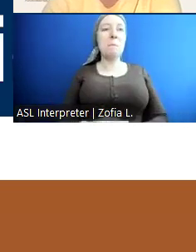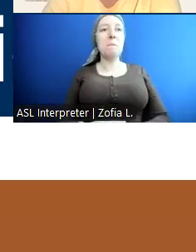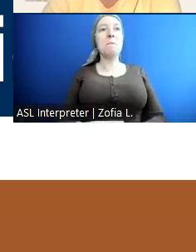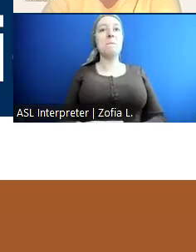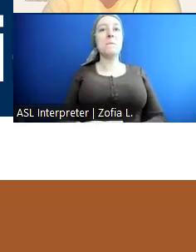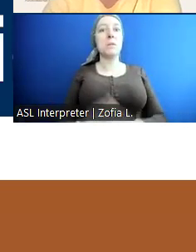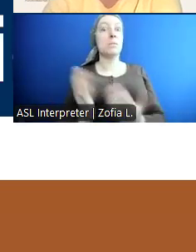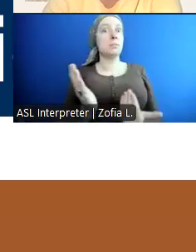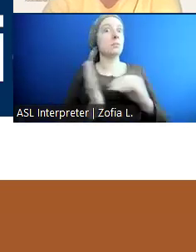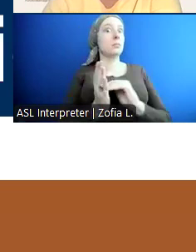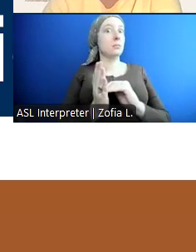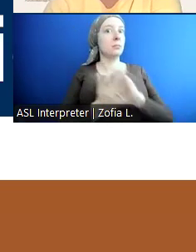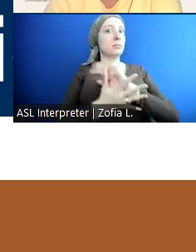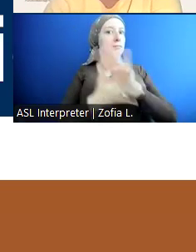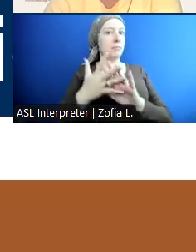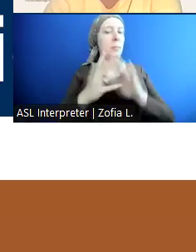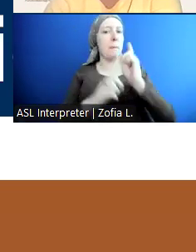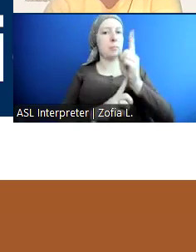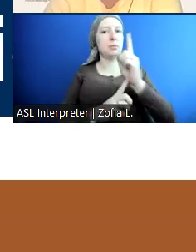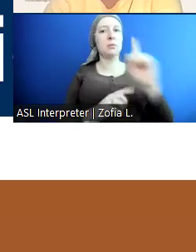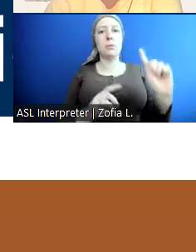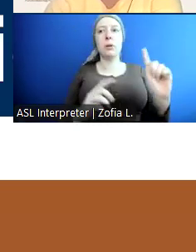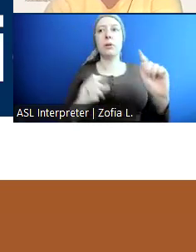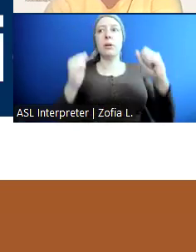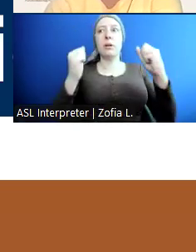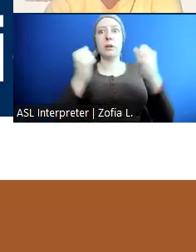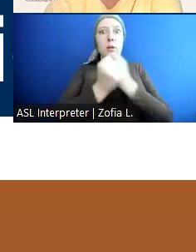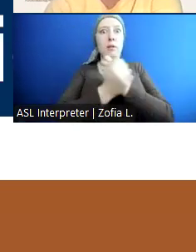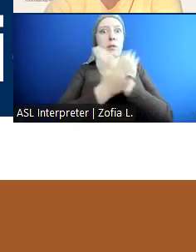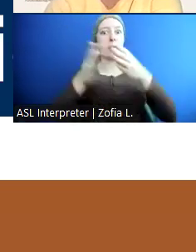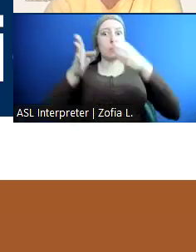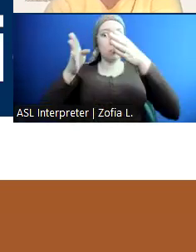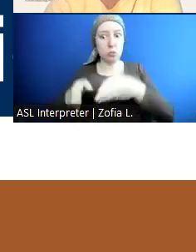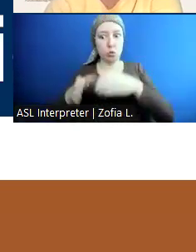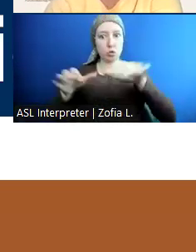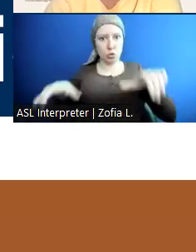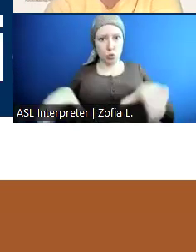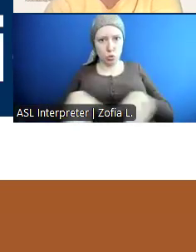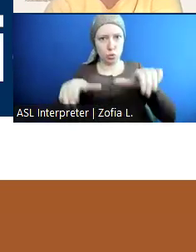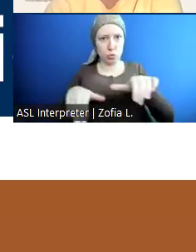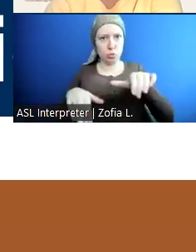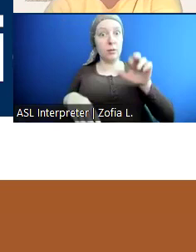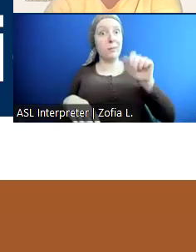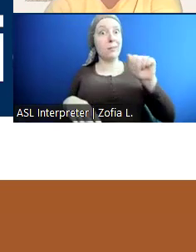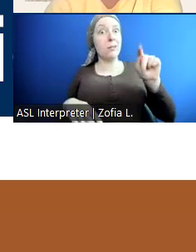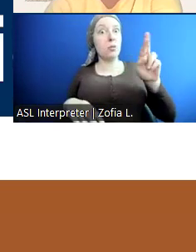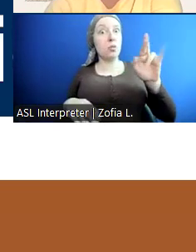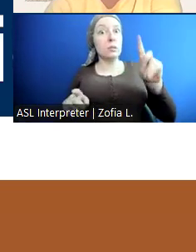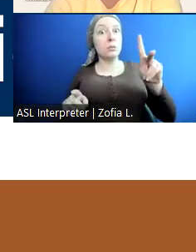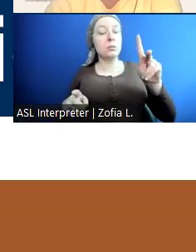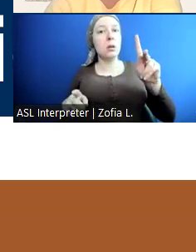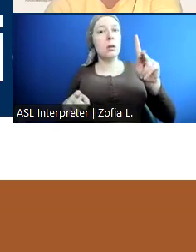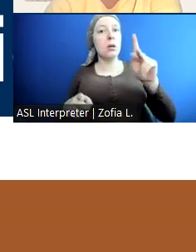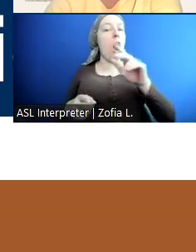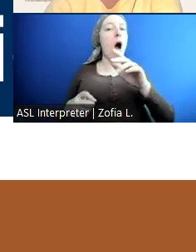So again, indeed, these are moments where everything that person is doing, that individual at risk, is being reported